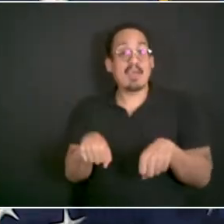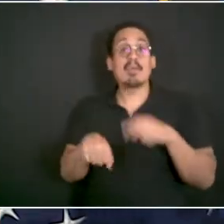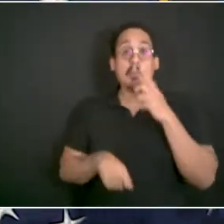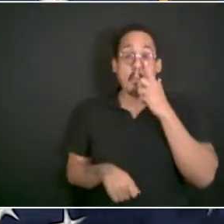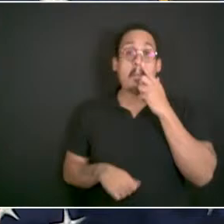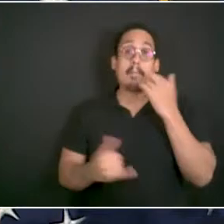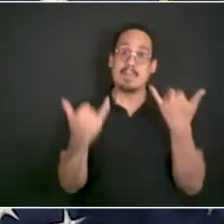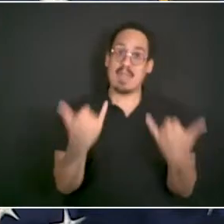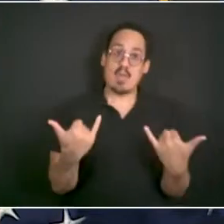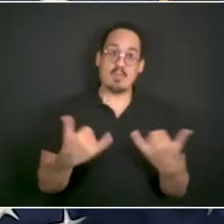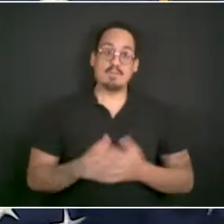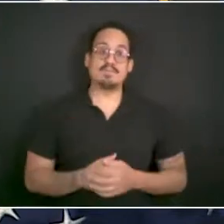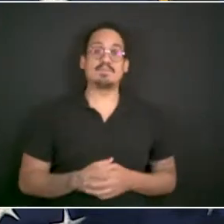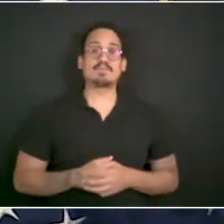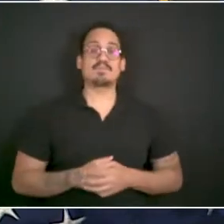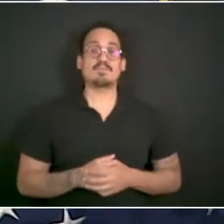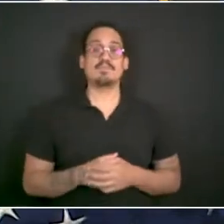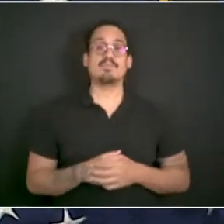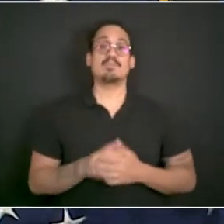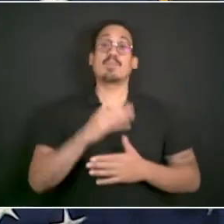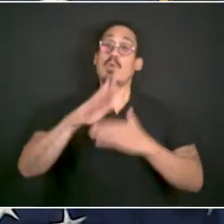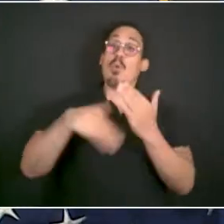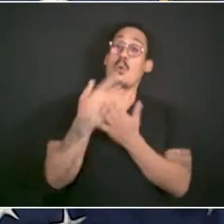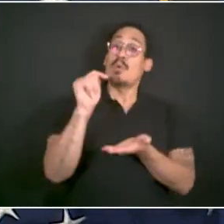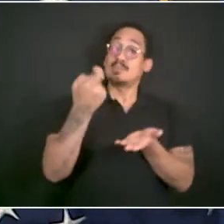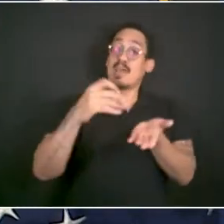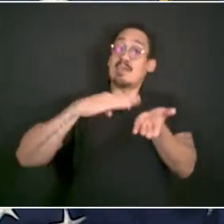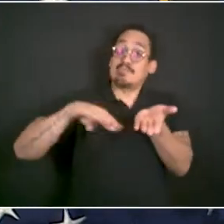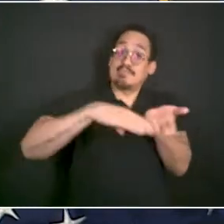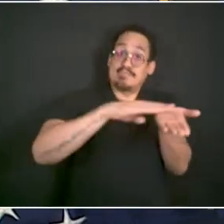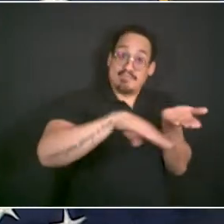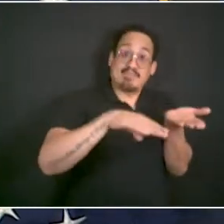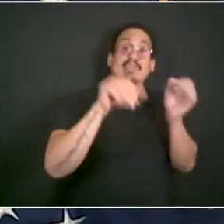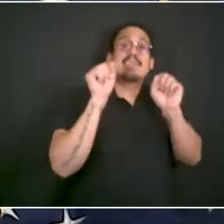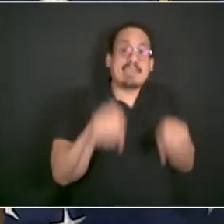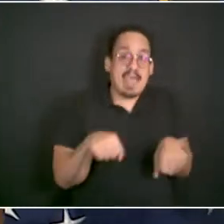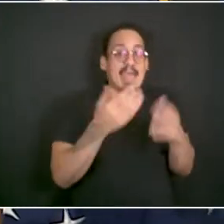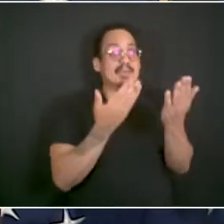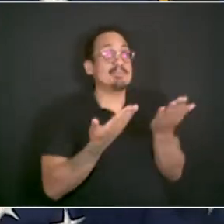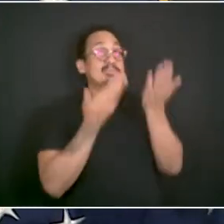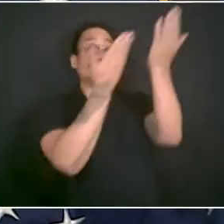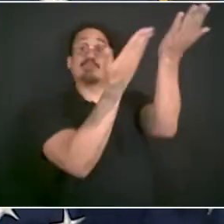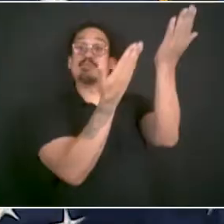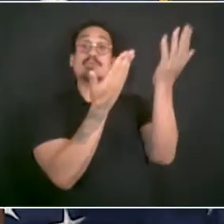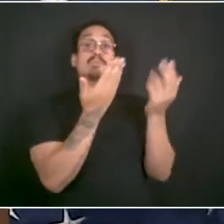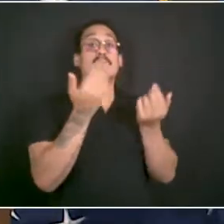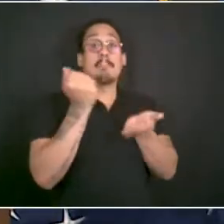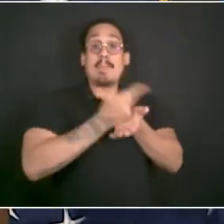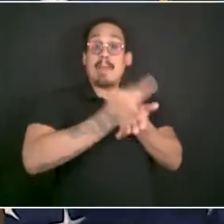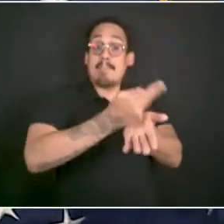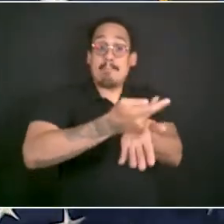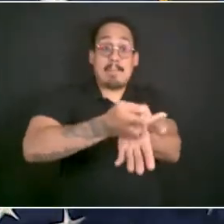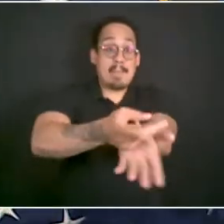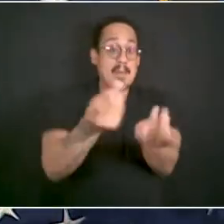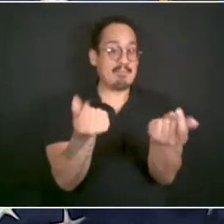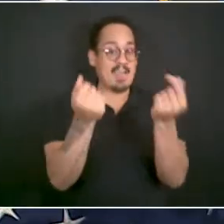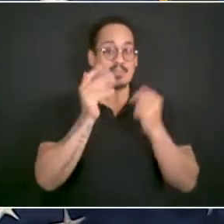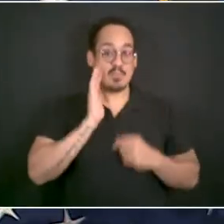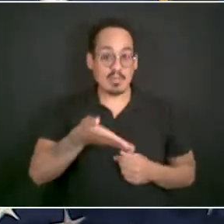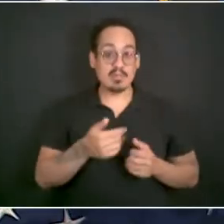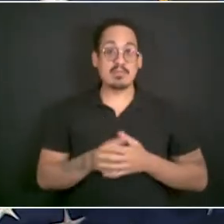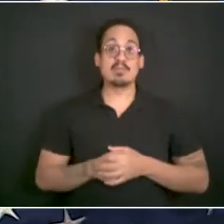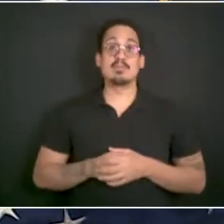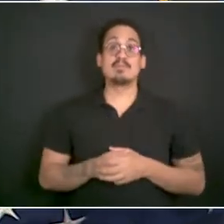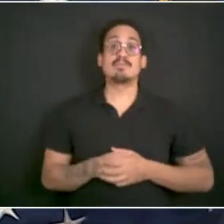of all the tax exemptions we can put on the table for our veterans, we can afford all 3 to them. Right now we only do 2. This third one handles that